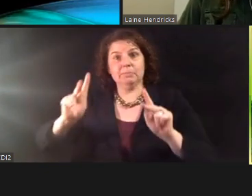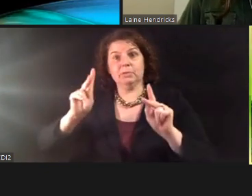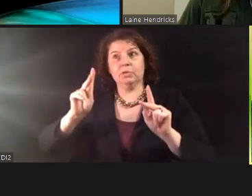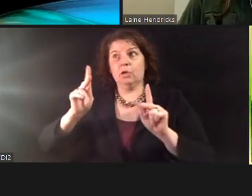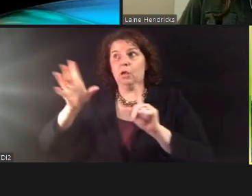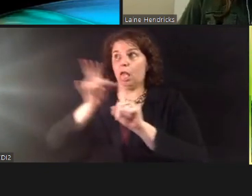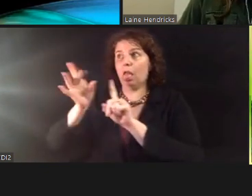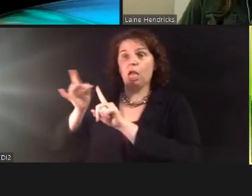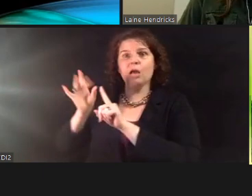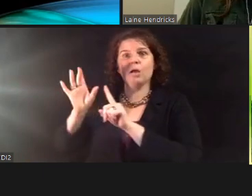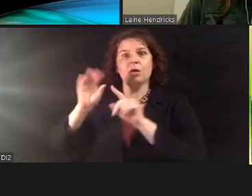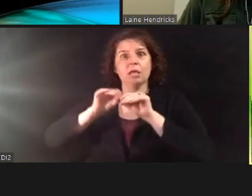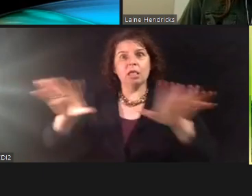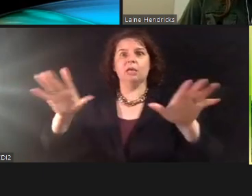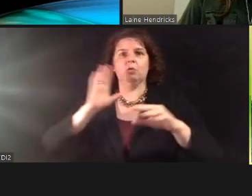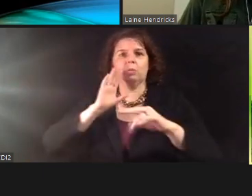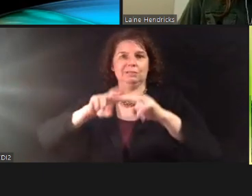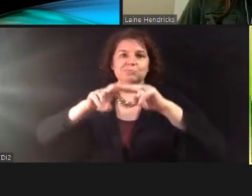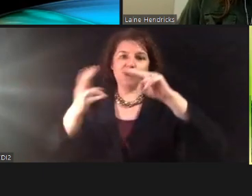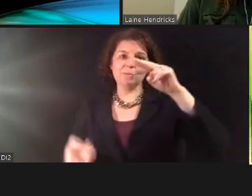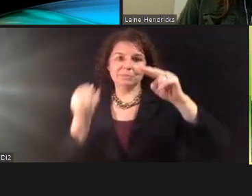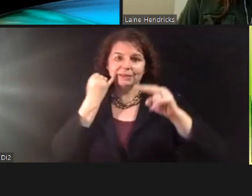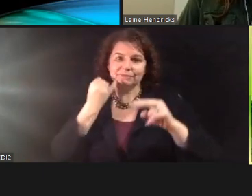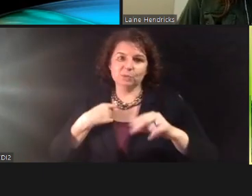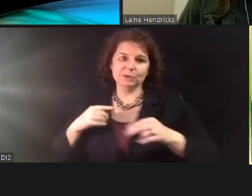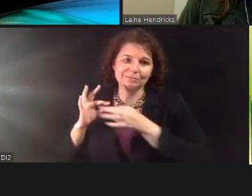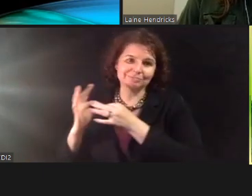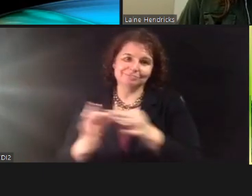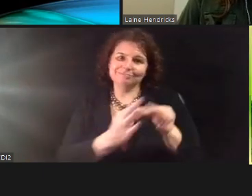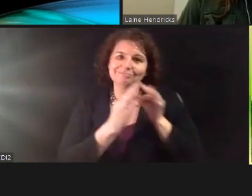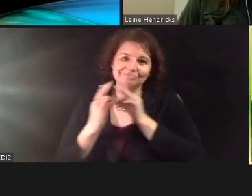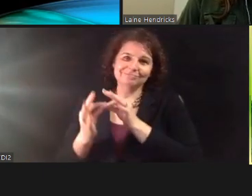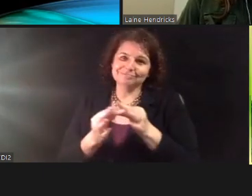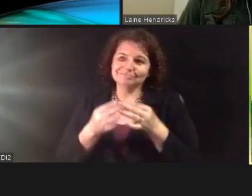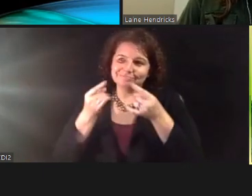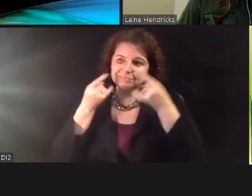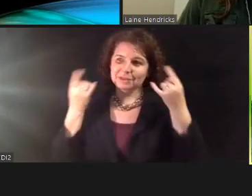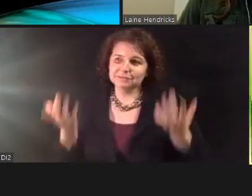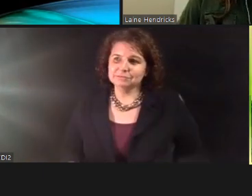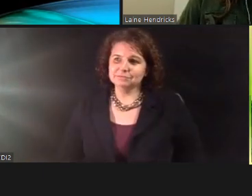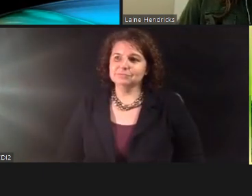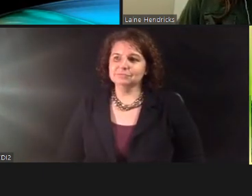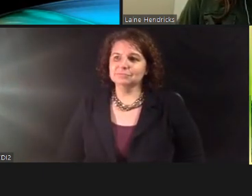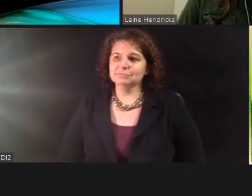is definitely the best way for us to get off the monitoring list and get back to normal.